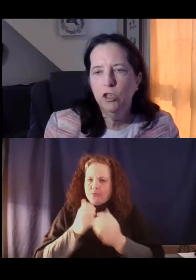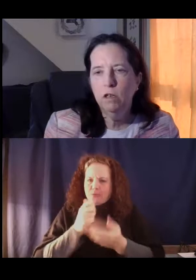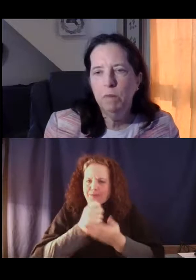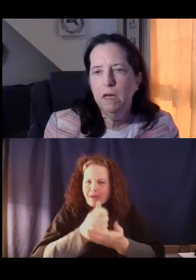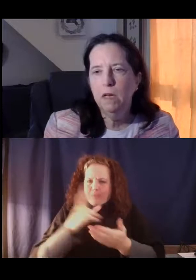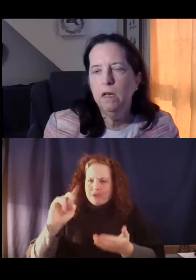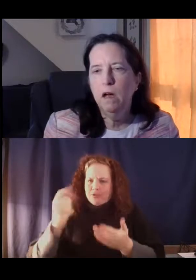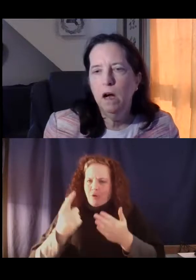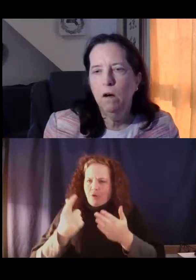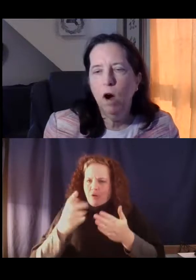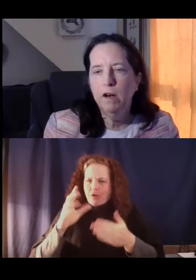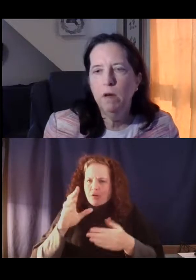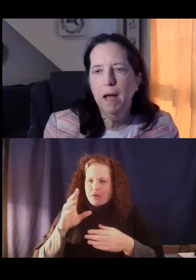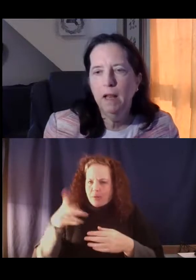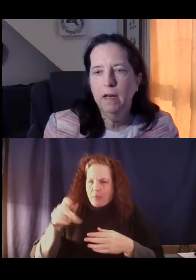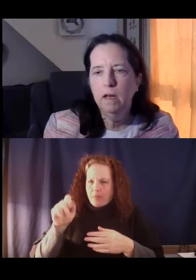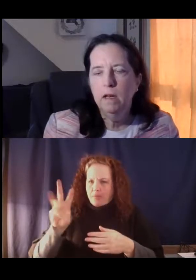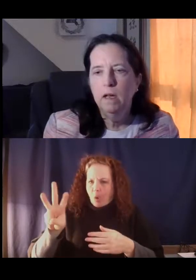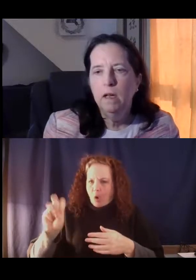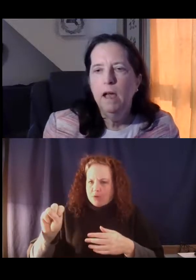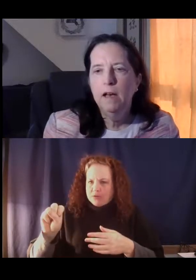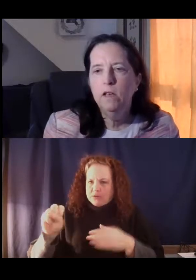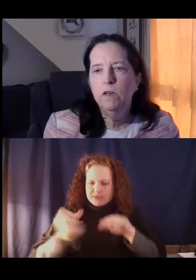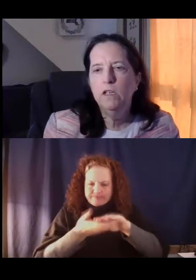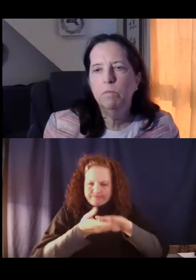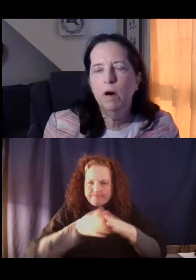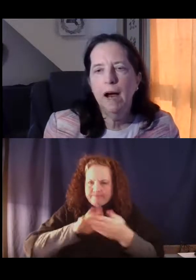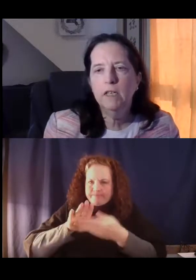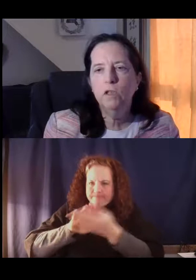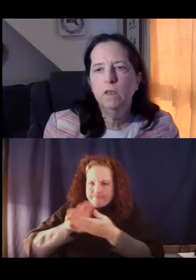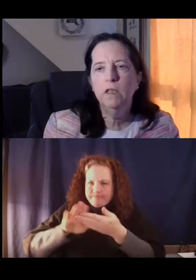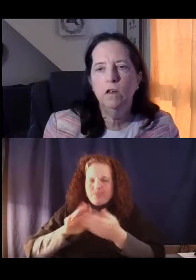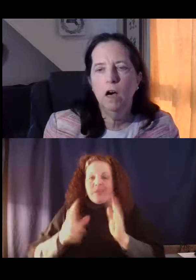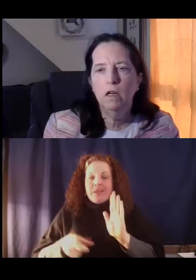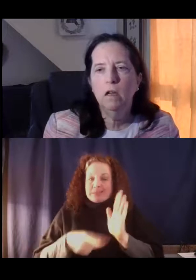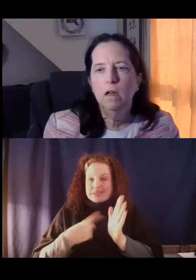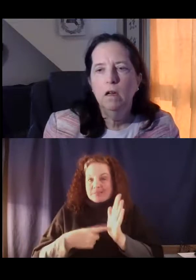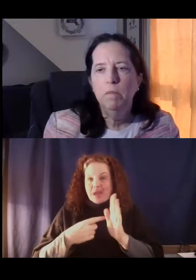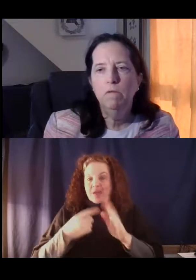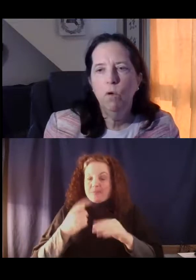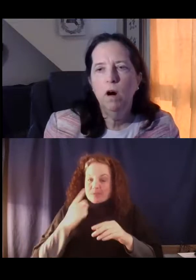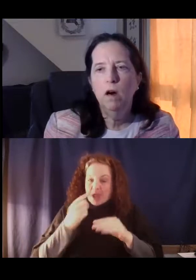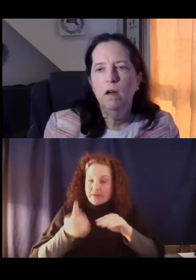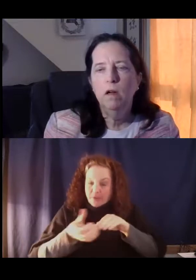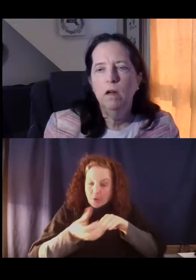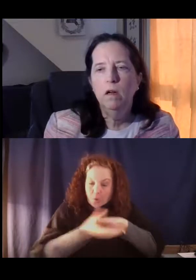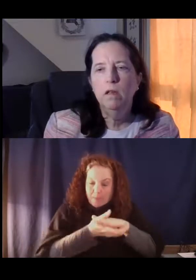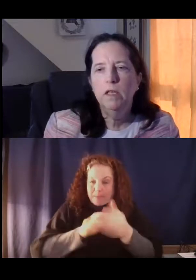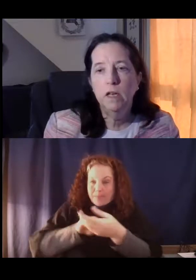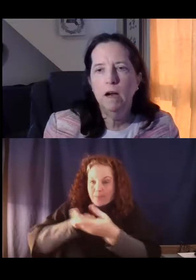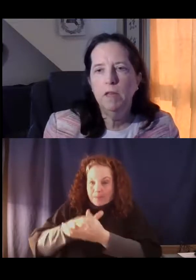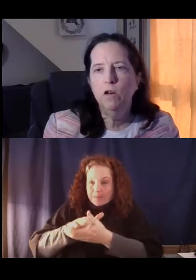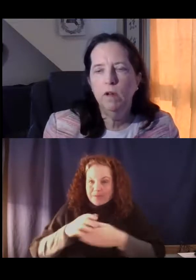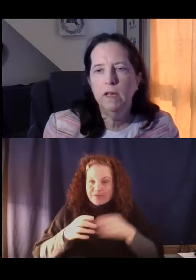they should be water repellent, and you need to practice with the dog before